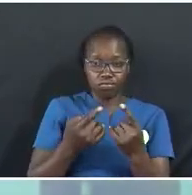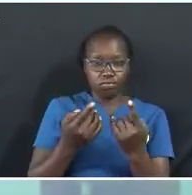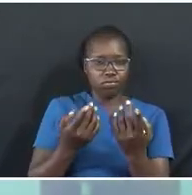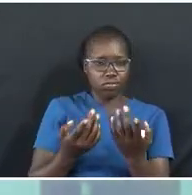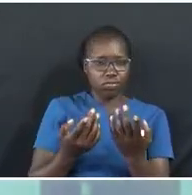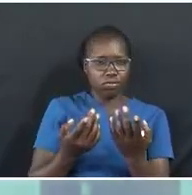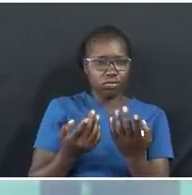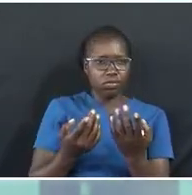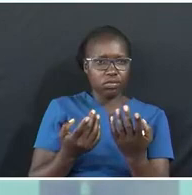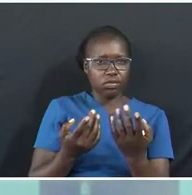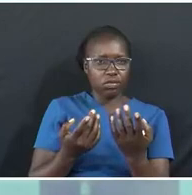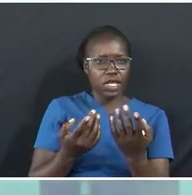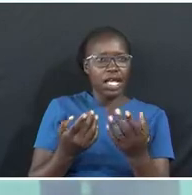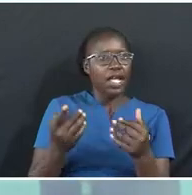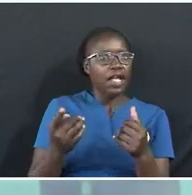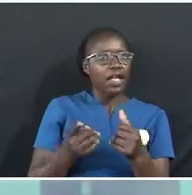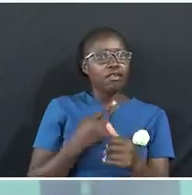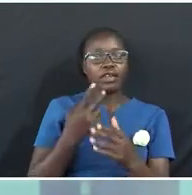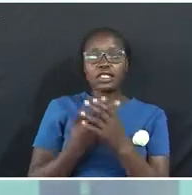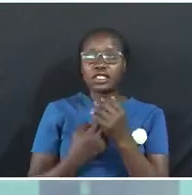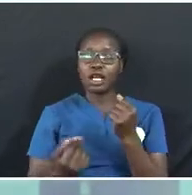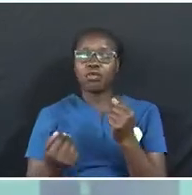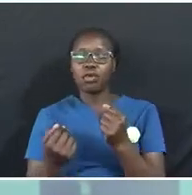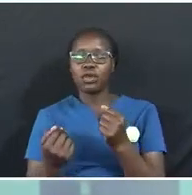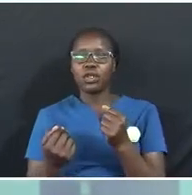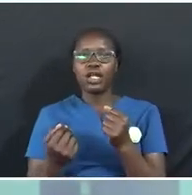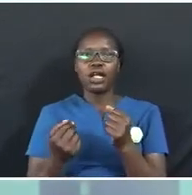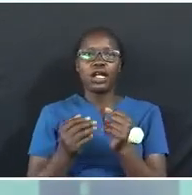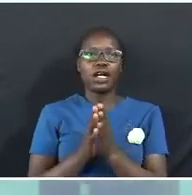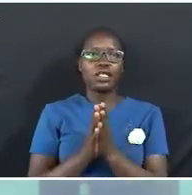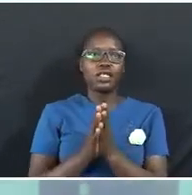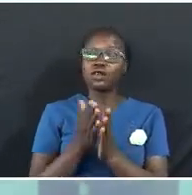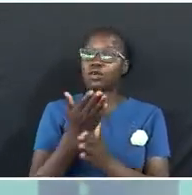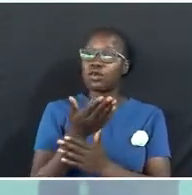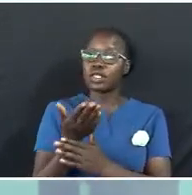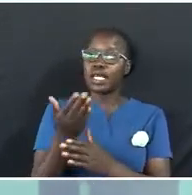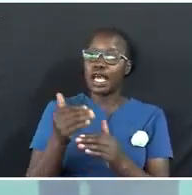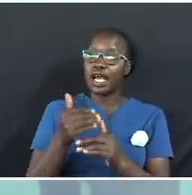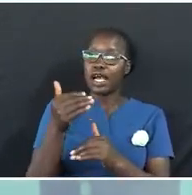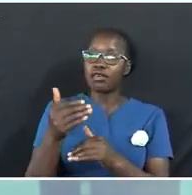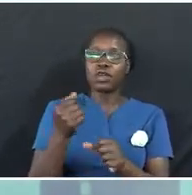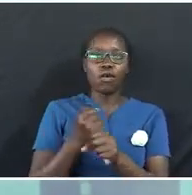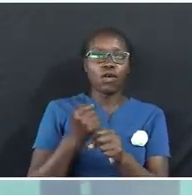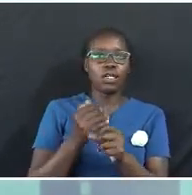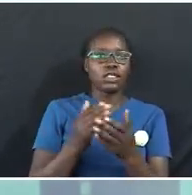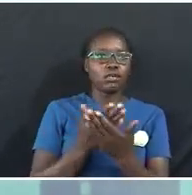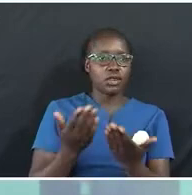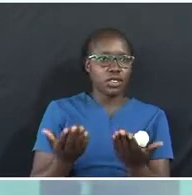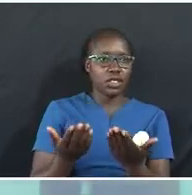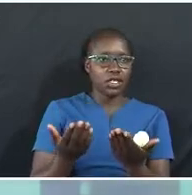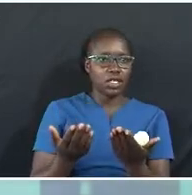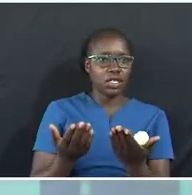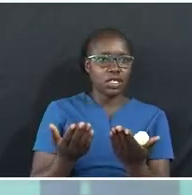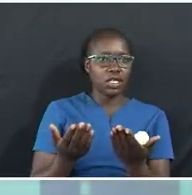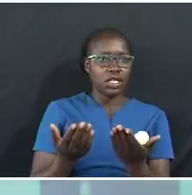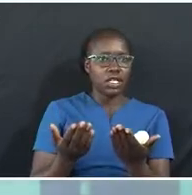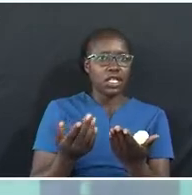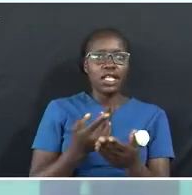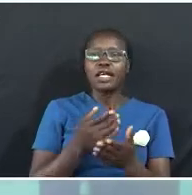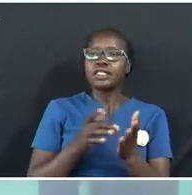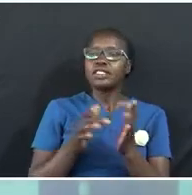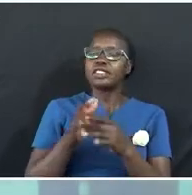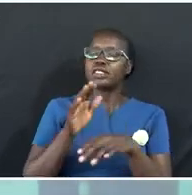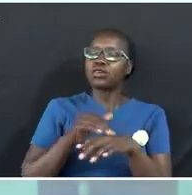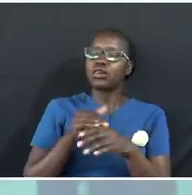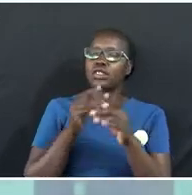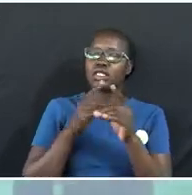people. He first started the ministry. John was there. After John, Jesus has come. Jesus has called his